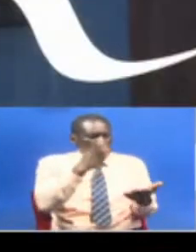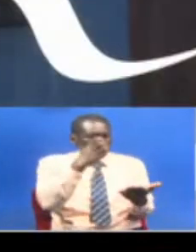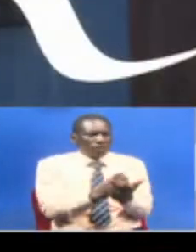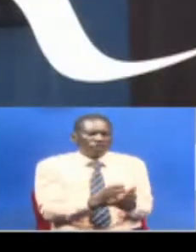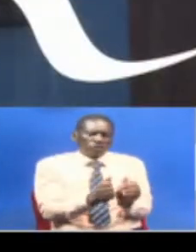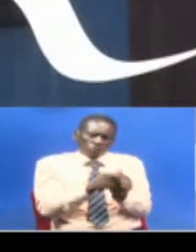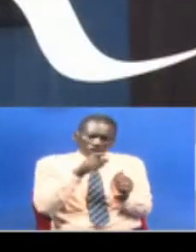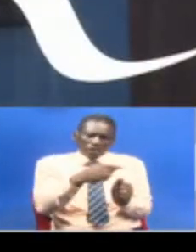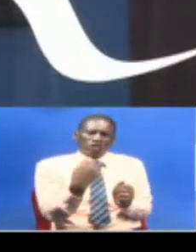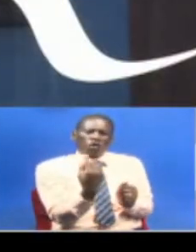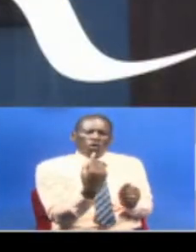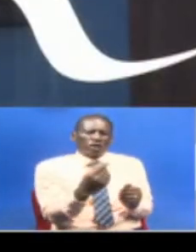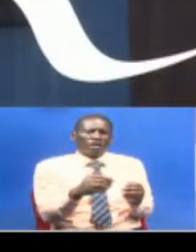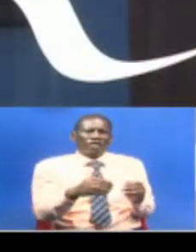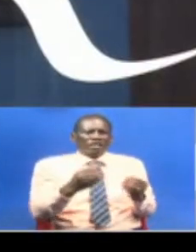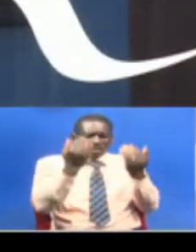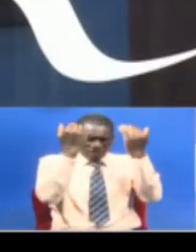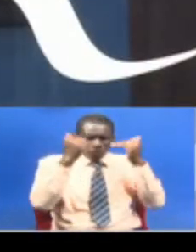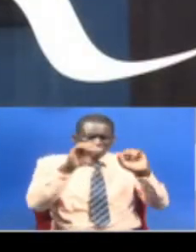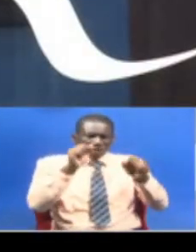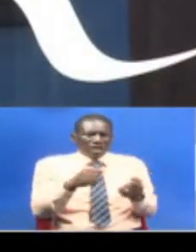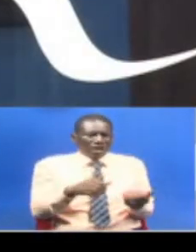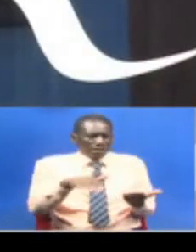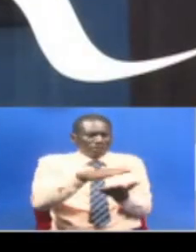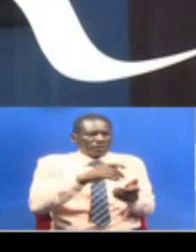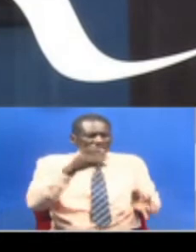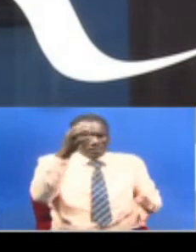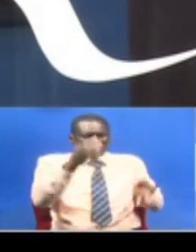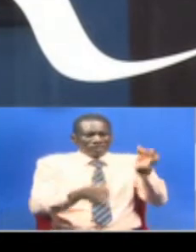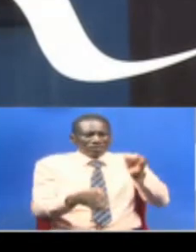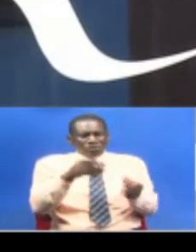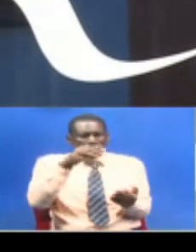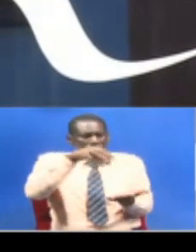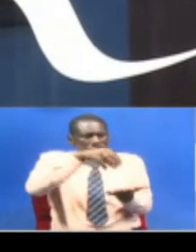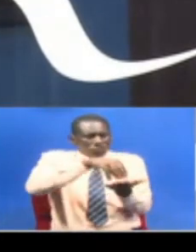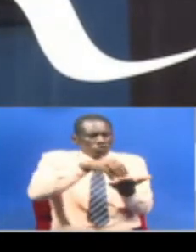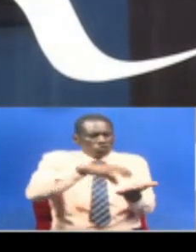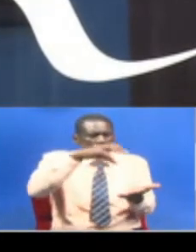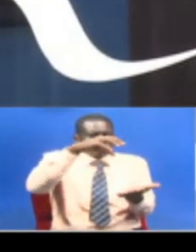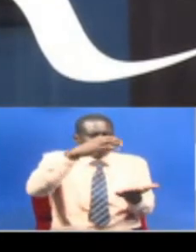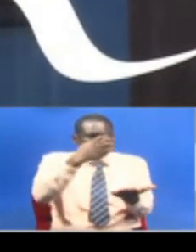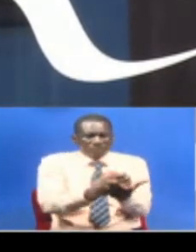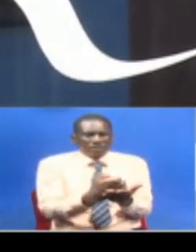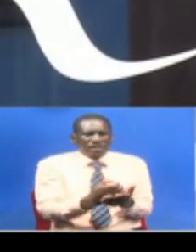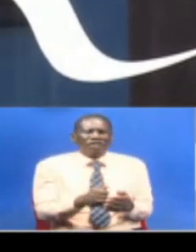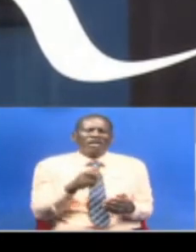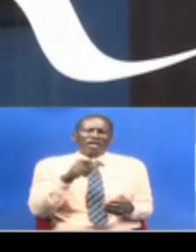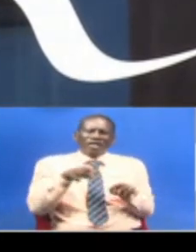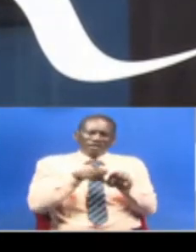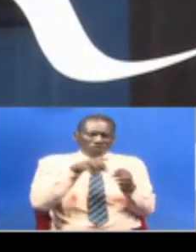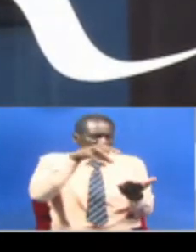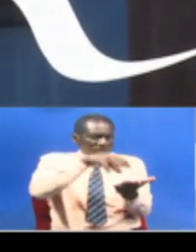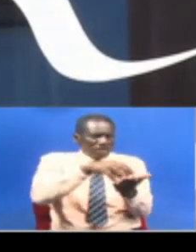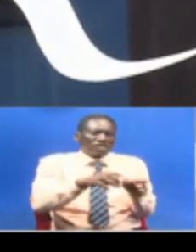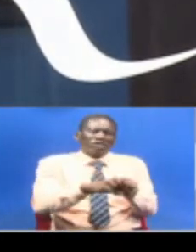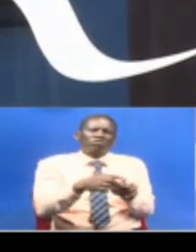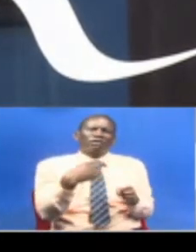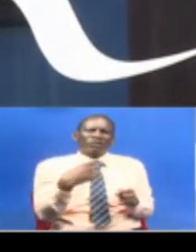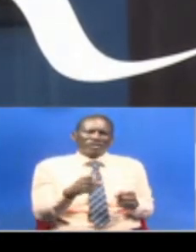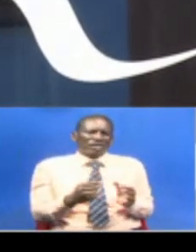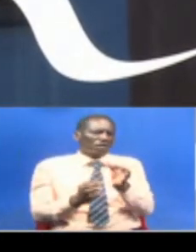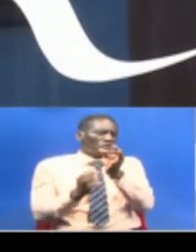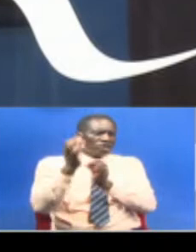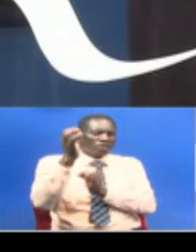alone a court can base a conviction. And therefore, in this case, as you have rightly pointed out, it was